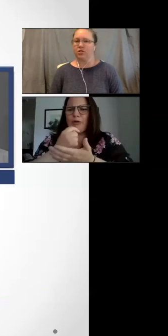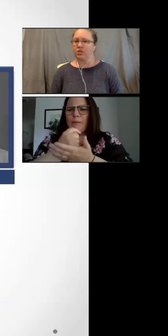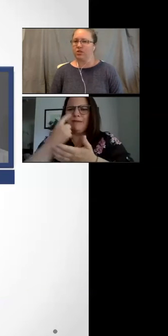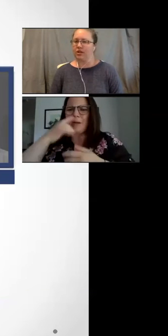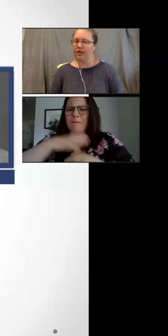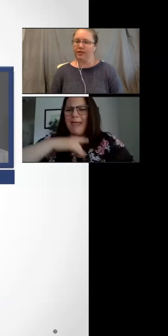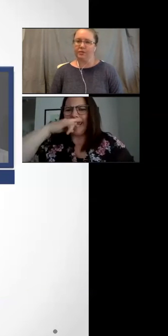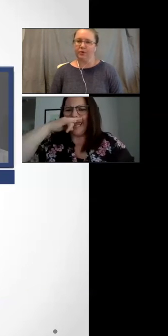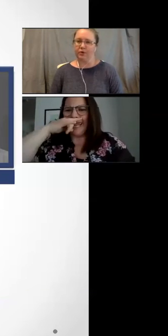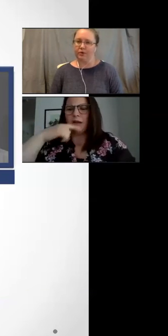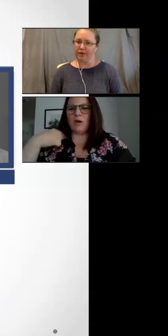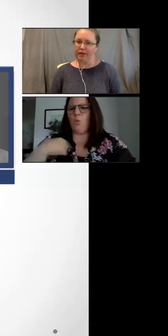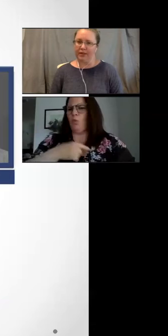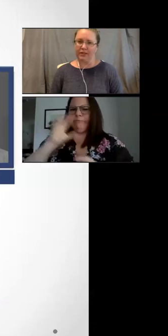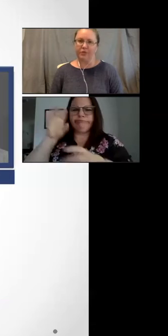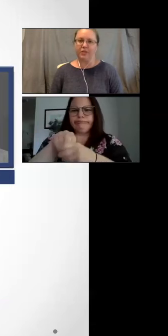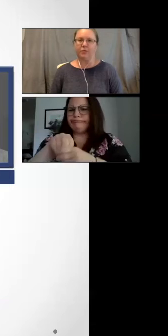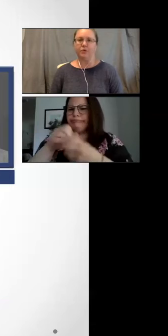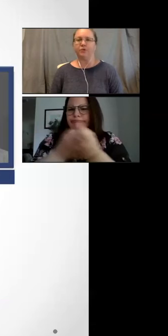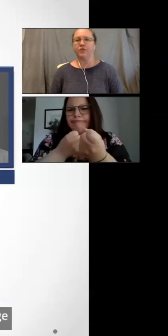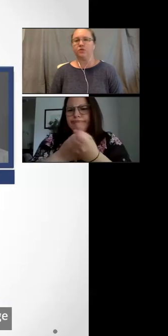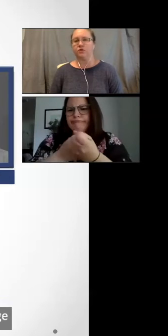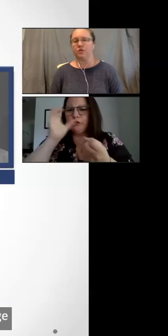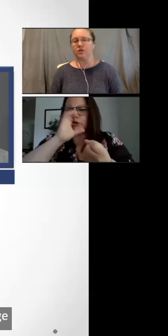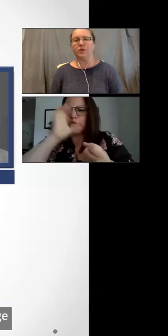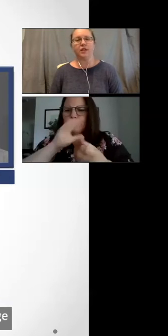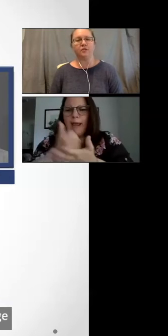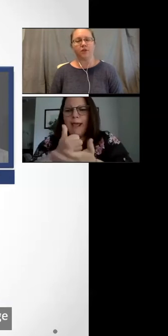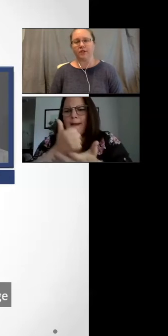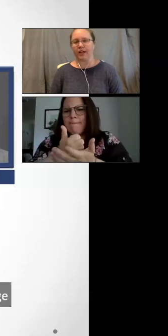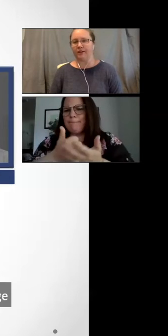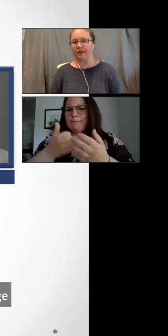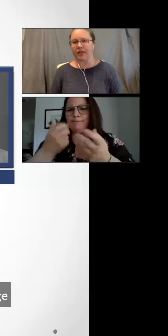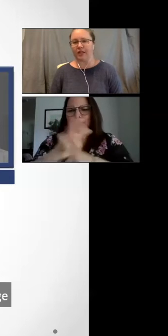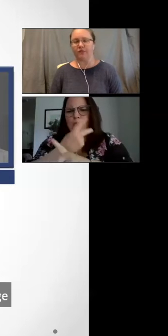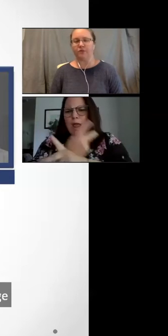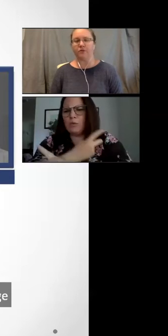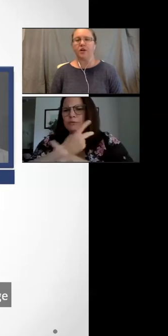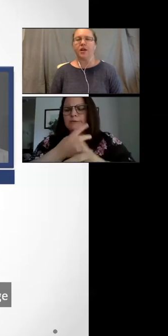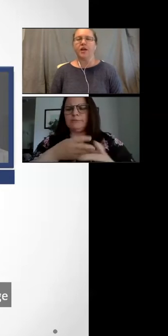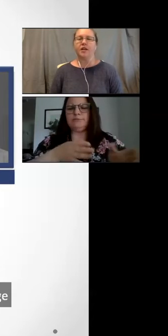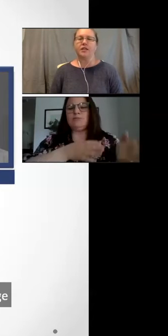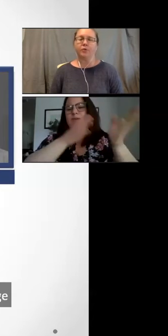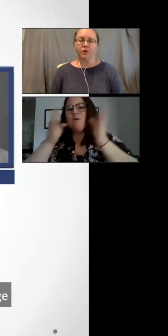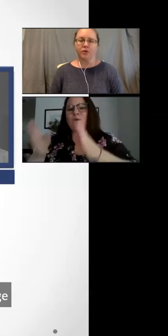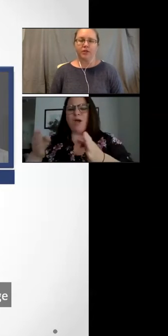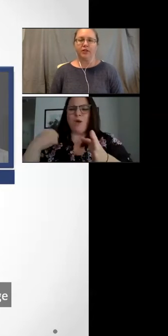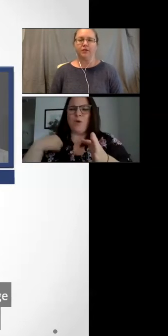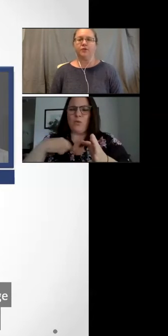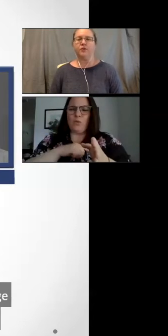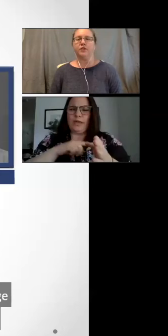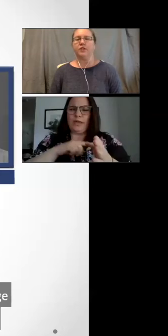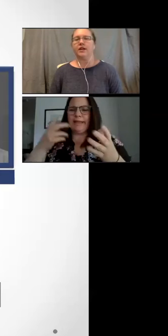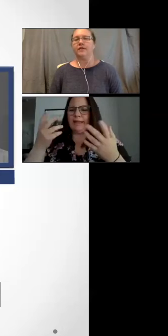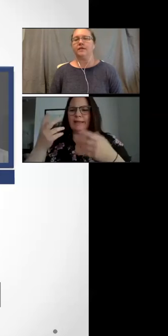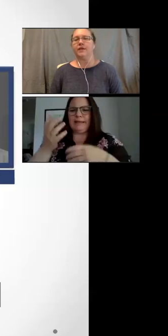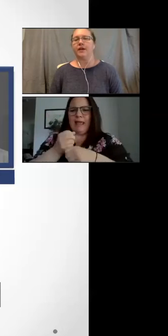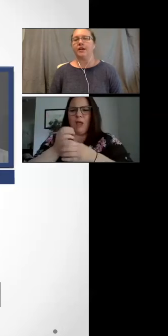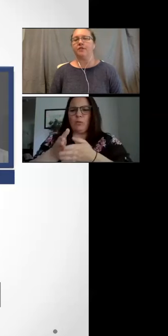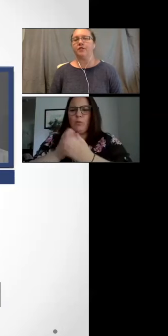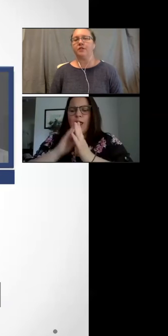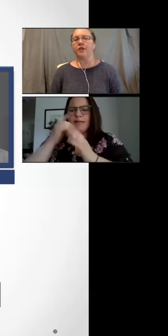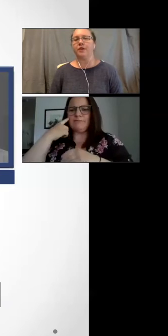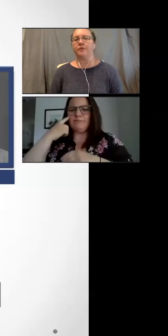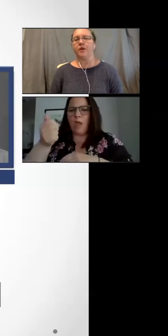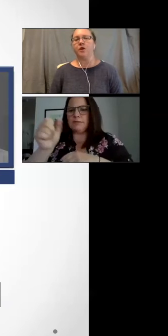language support, like SLP support for the children. So we get involved in advocating for support, looking for that kind